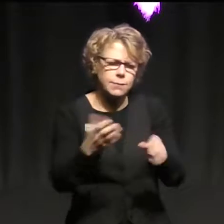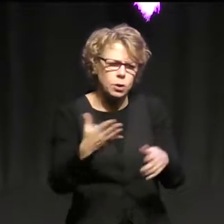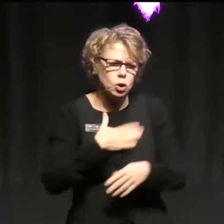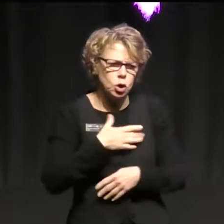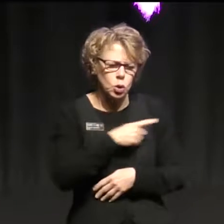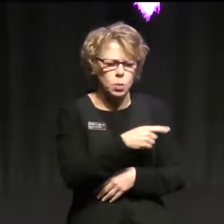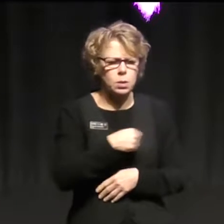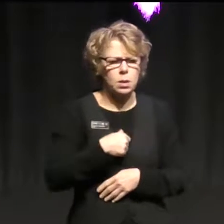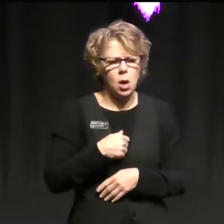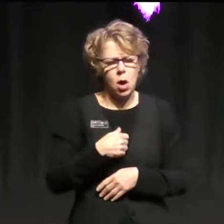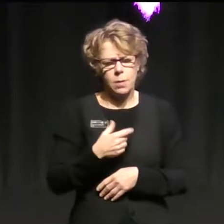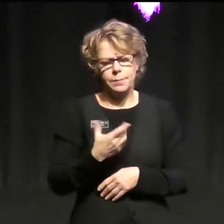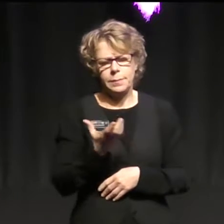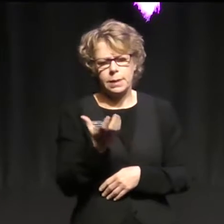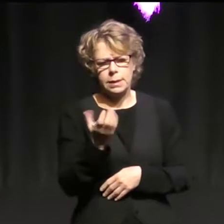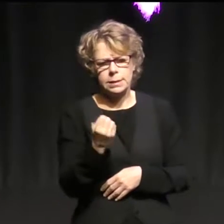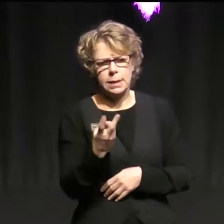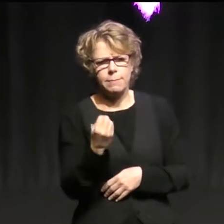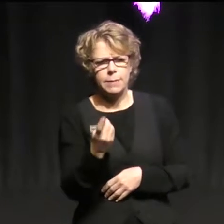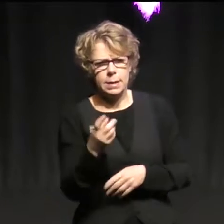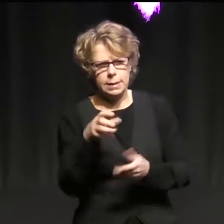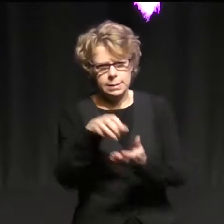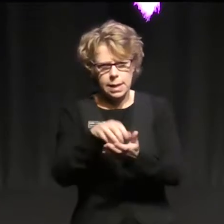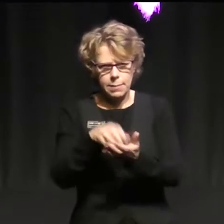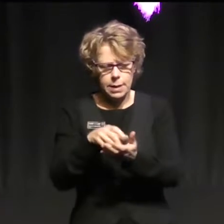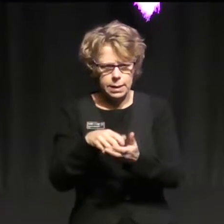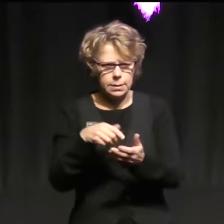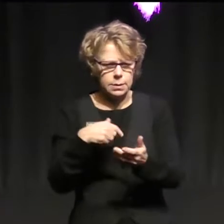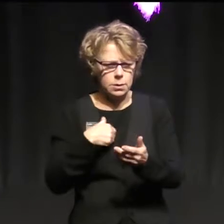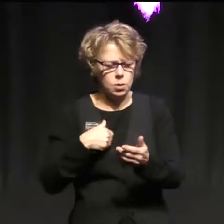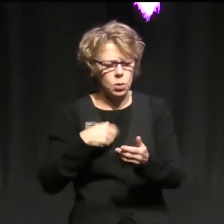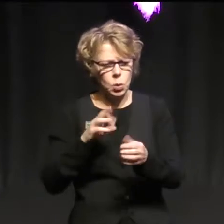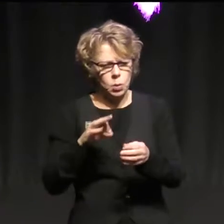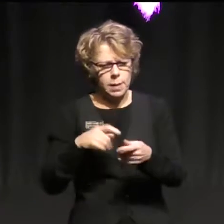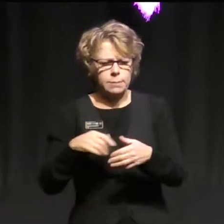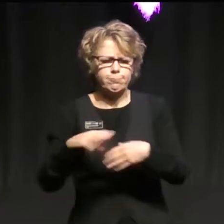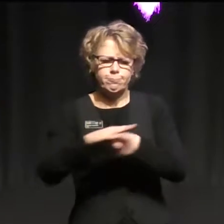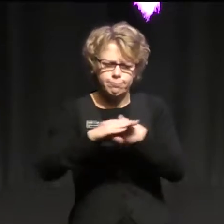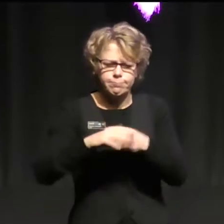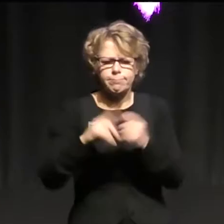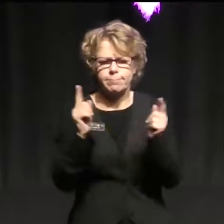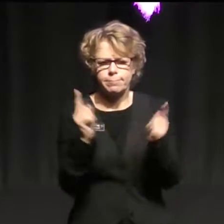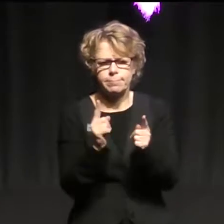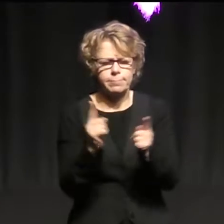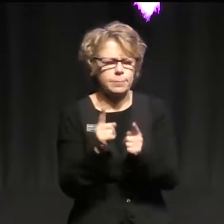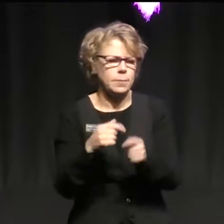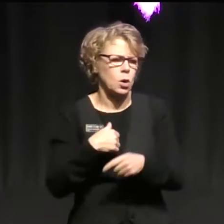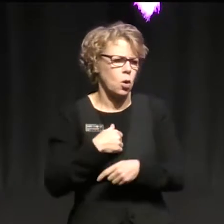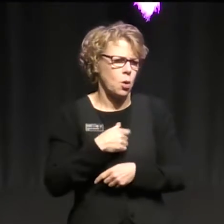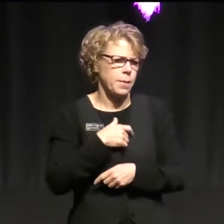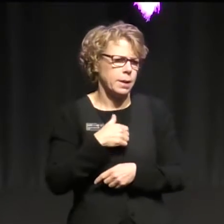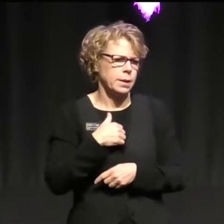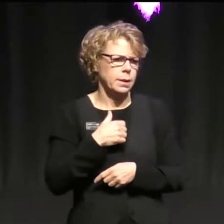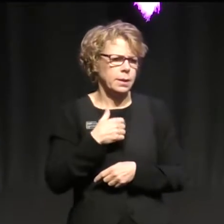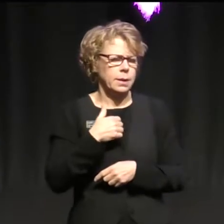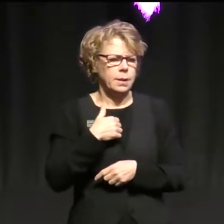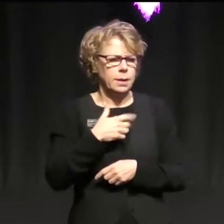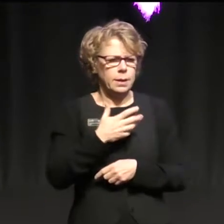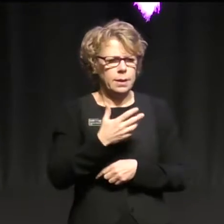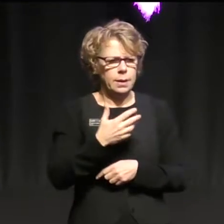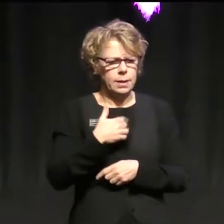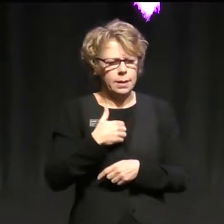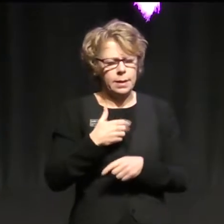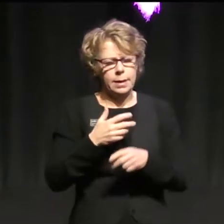civil society and for organizing is shrinking. And whether you call it an insider experience or